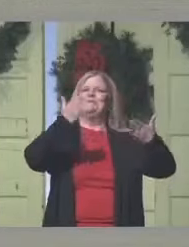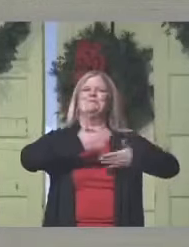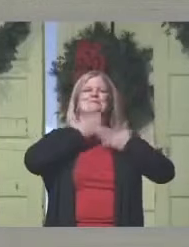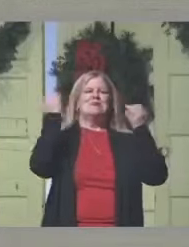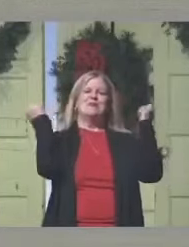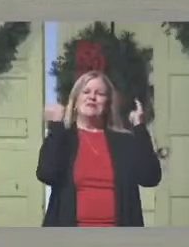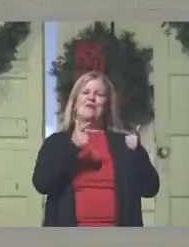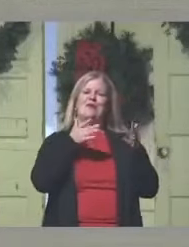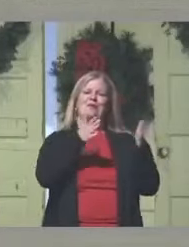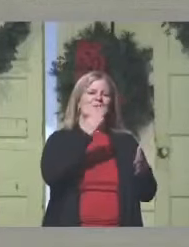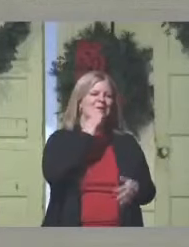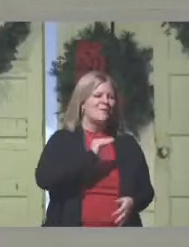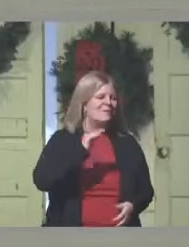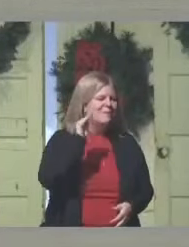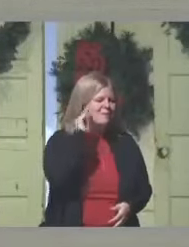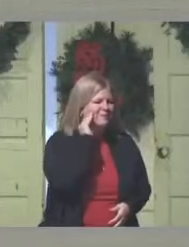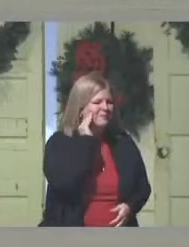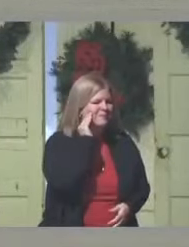the way home.